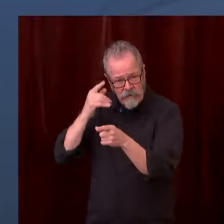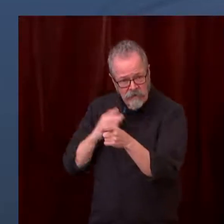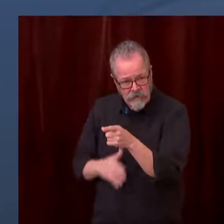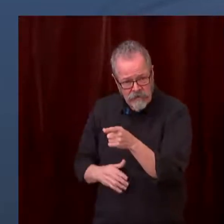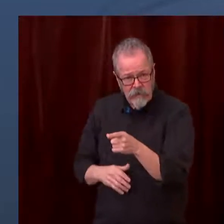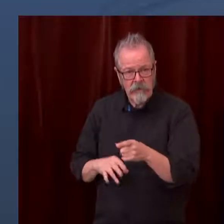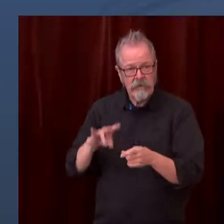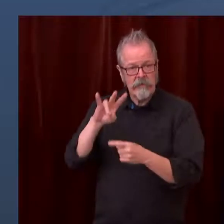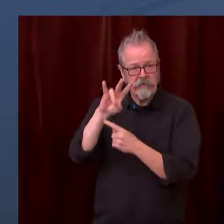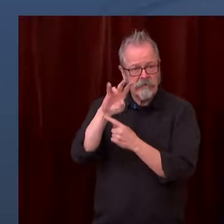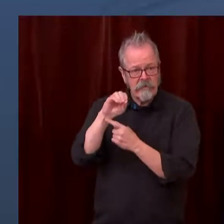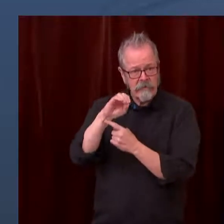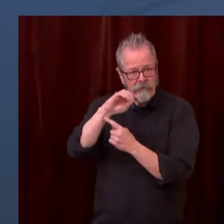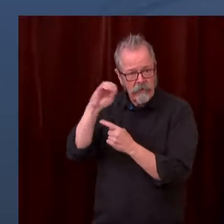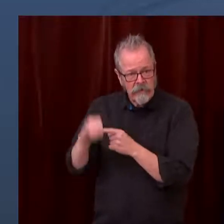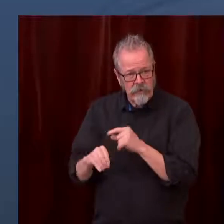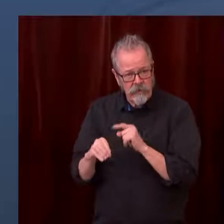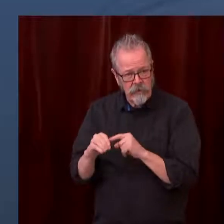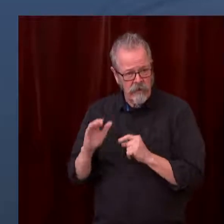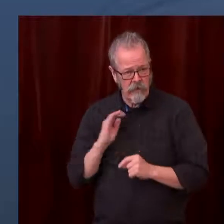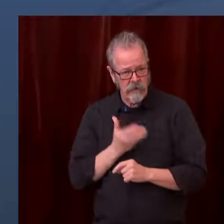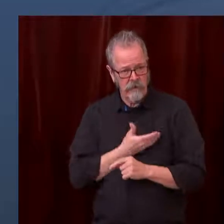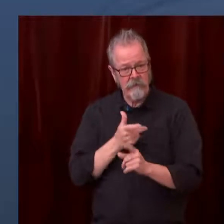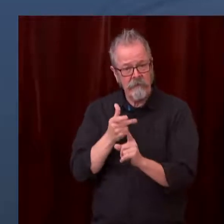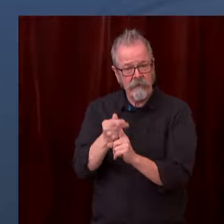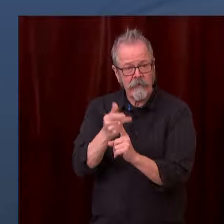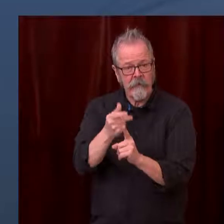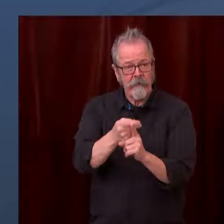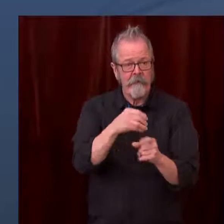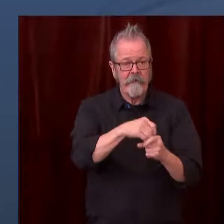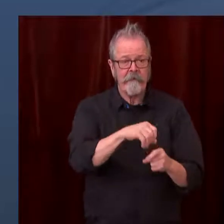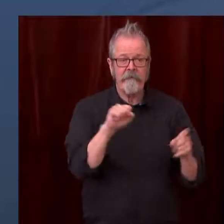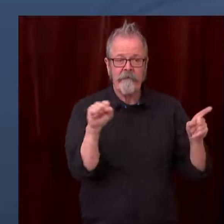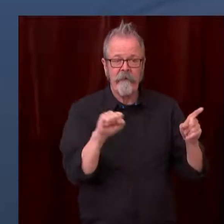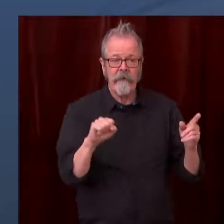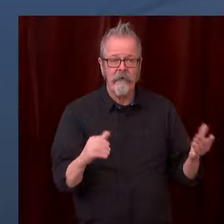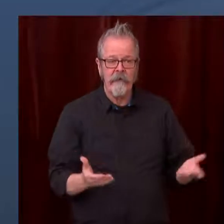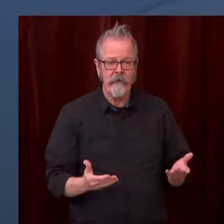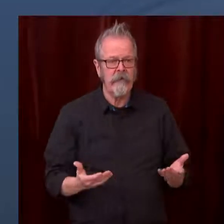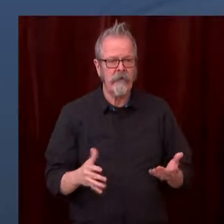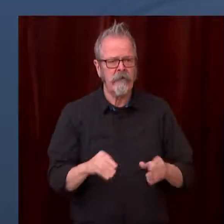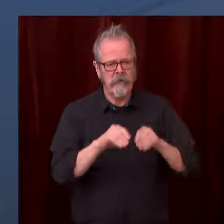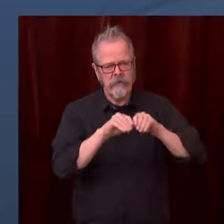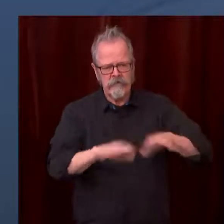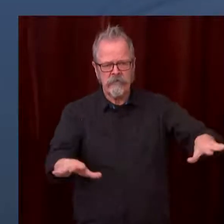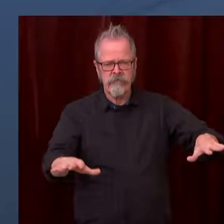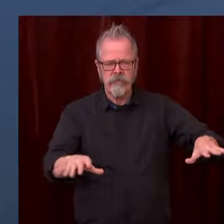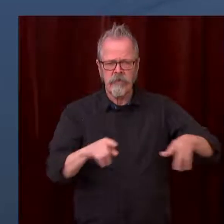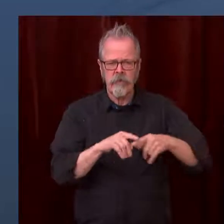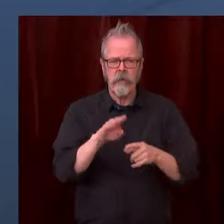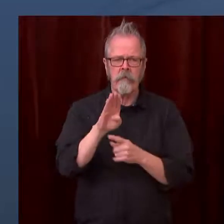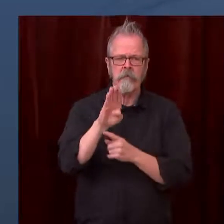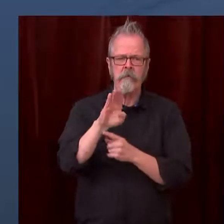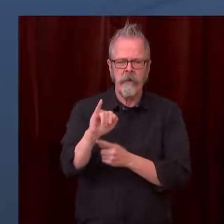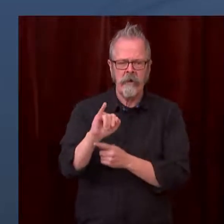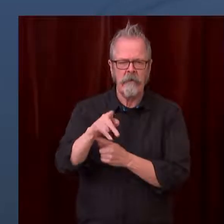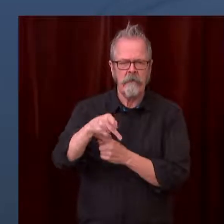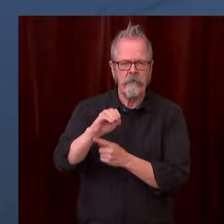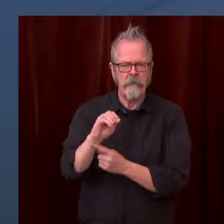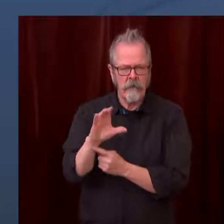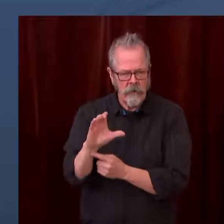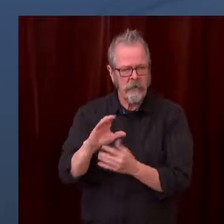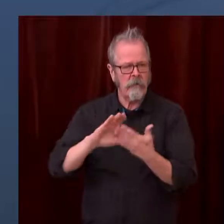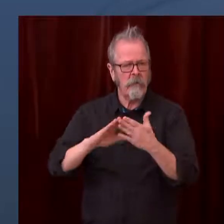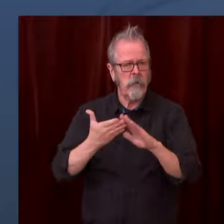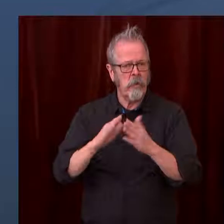our BIPOC elders and those over 65. And in the coming weeks, we'll be vaccinating as many people as we can. And of